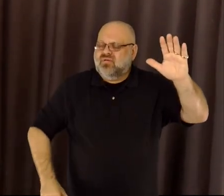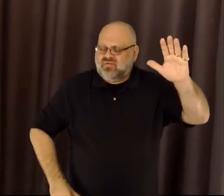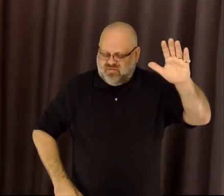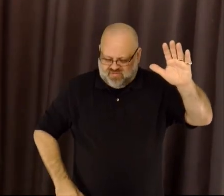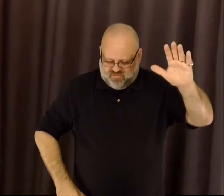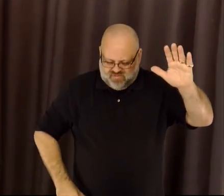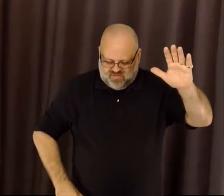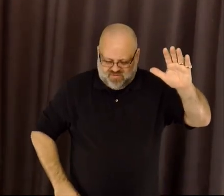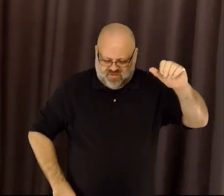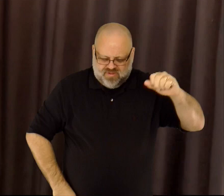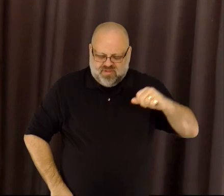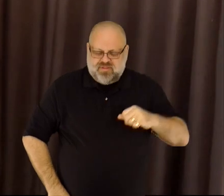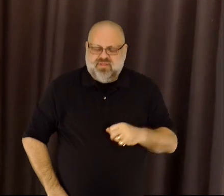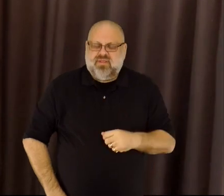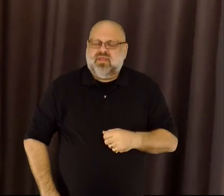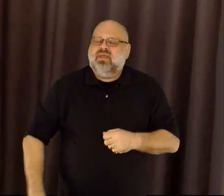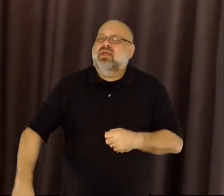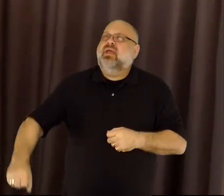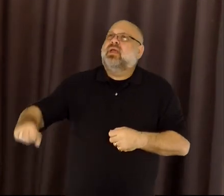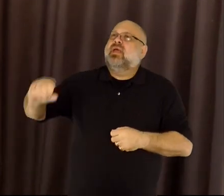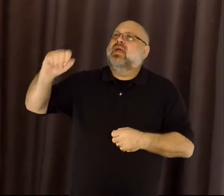Lord.